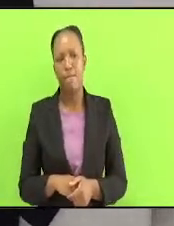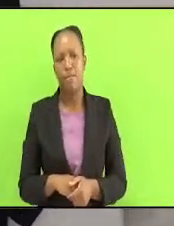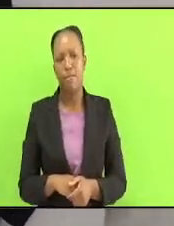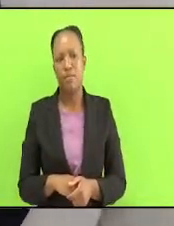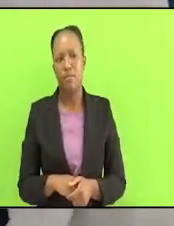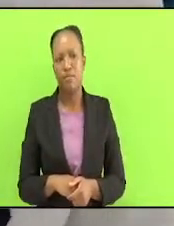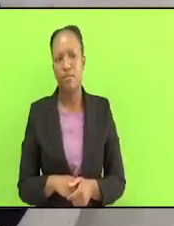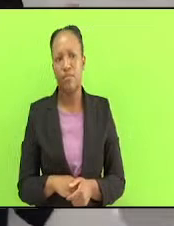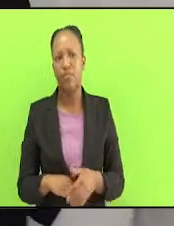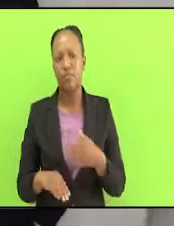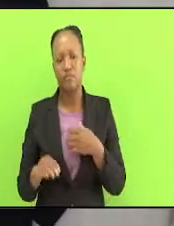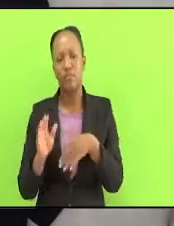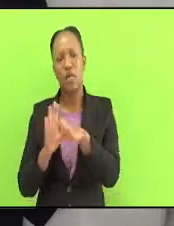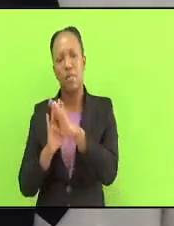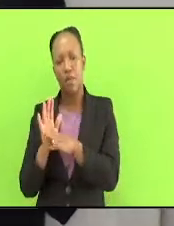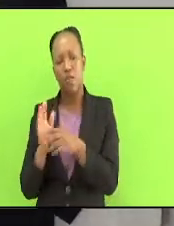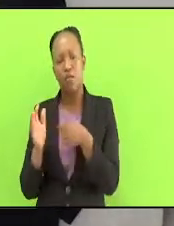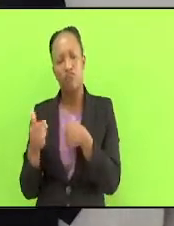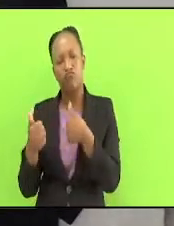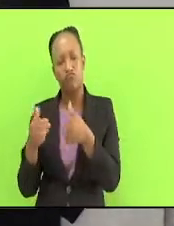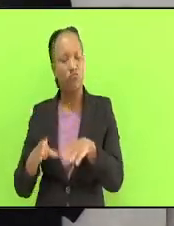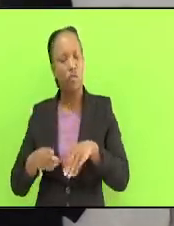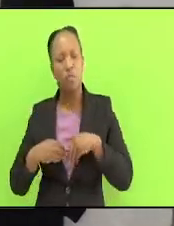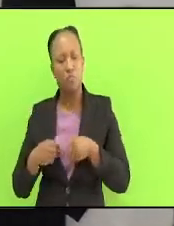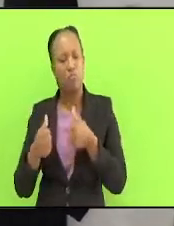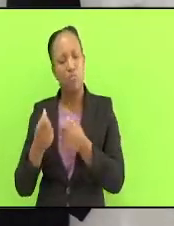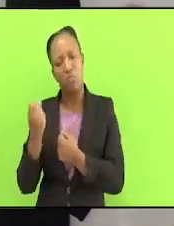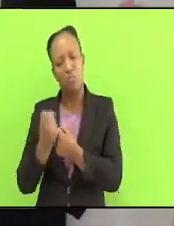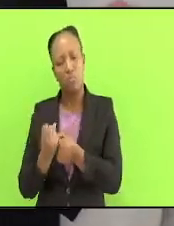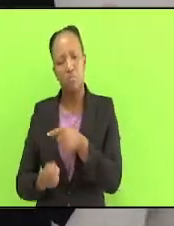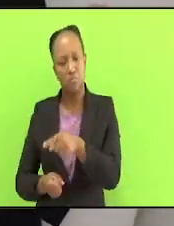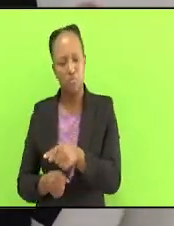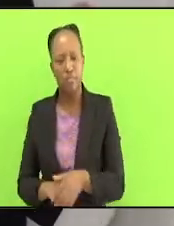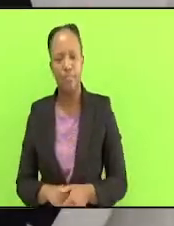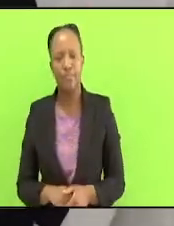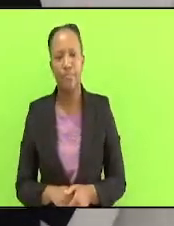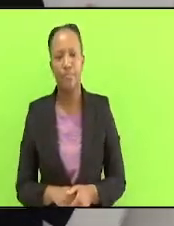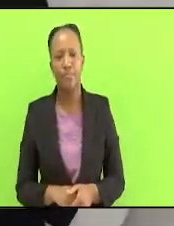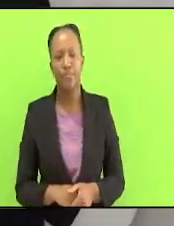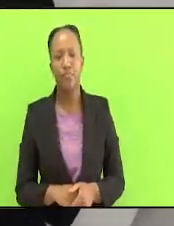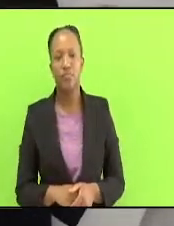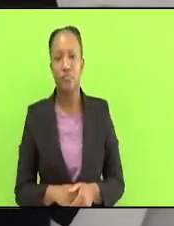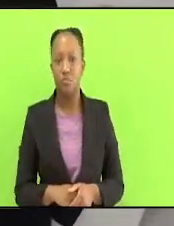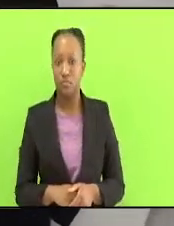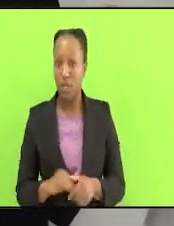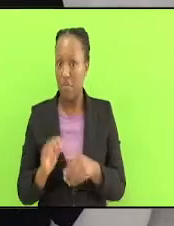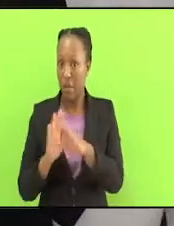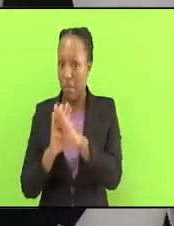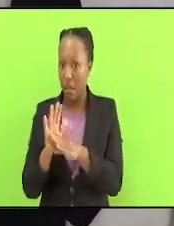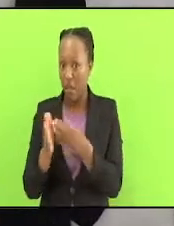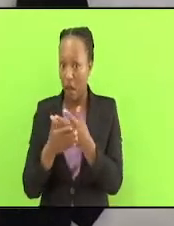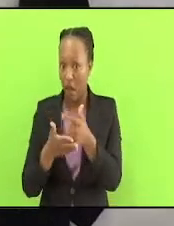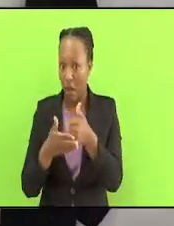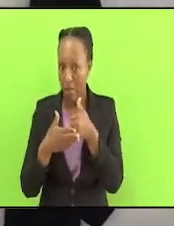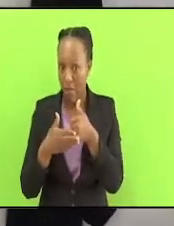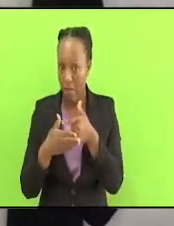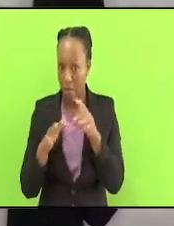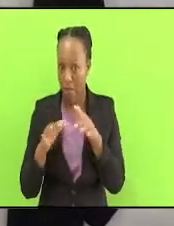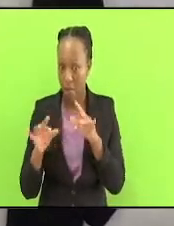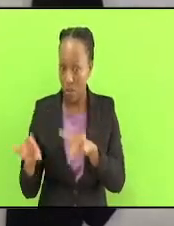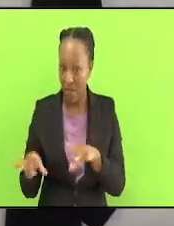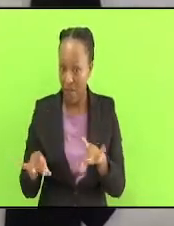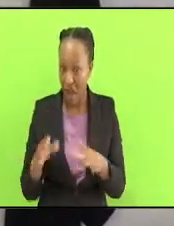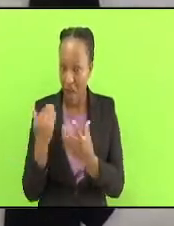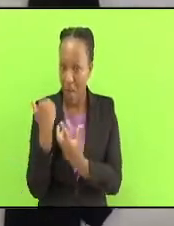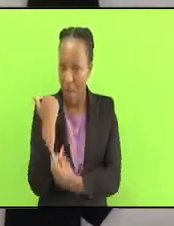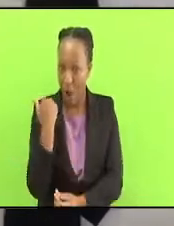a e dumela this bill and ke a e support. I do agree with the bill and I support it. But ana e tla kgona hore e re thuse re le batho ba sokola. But the question is it going to